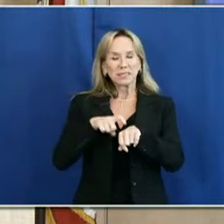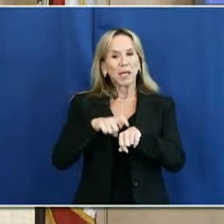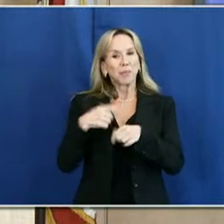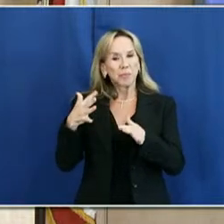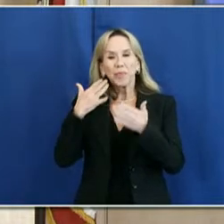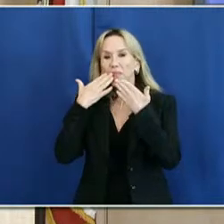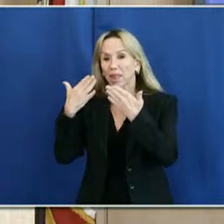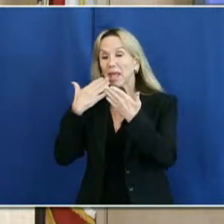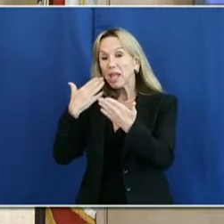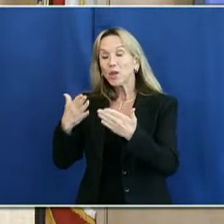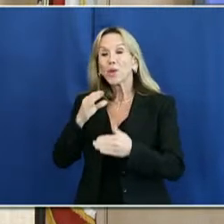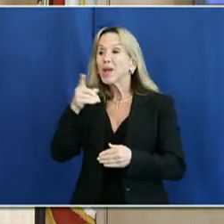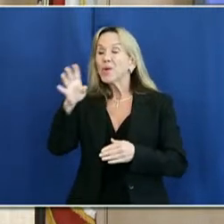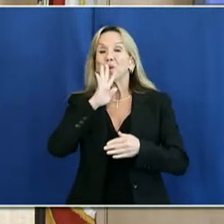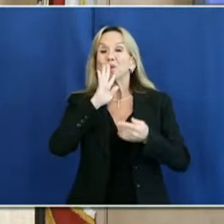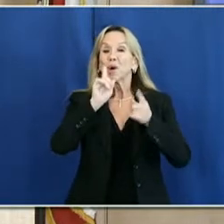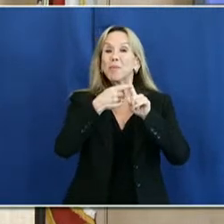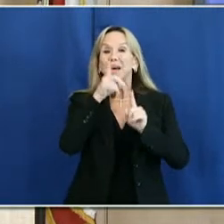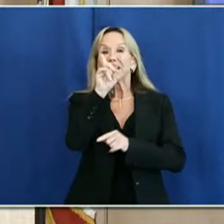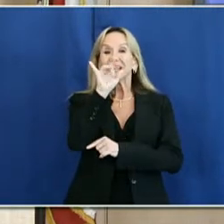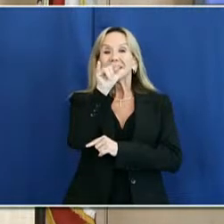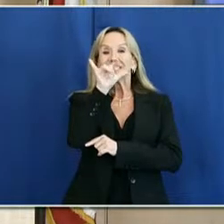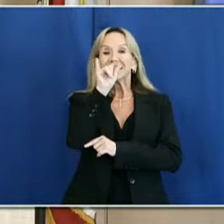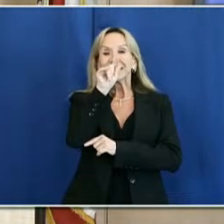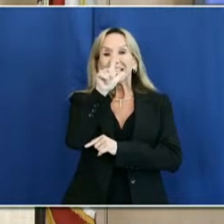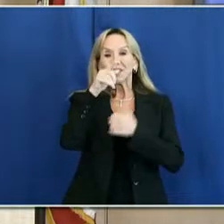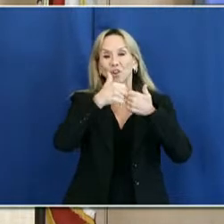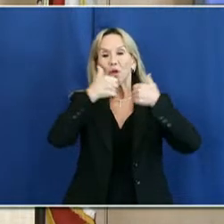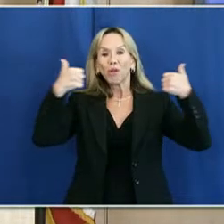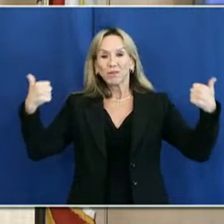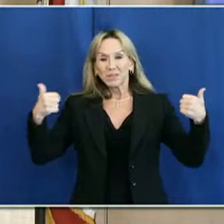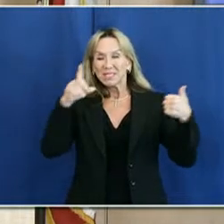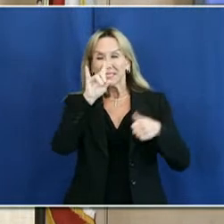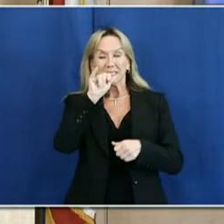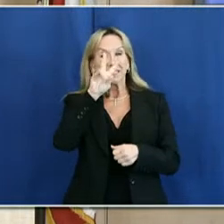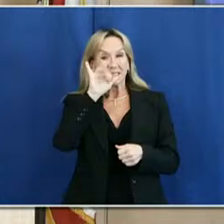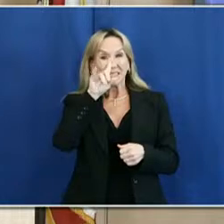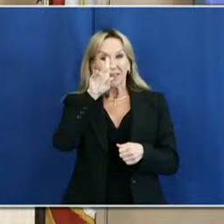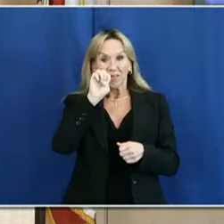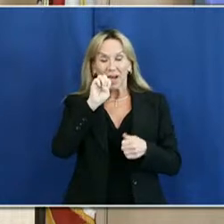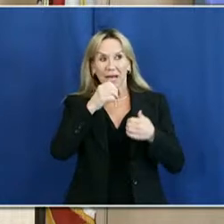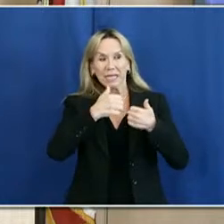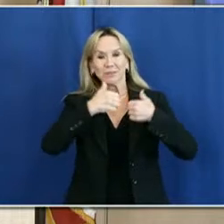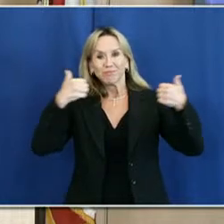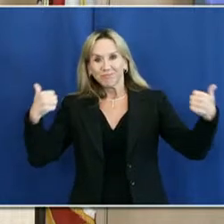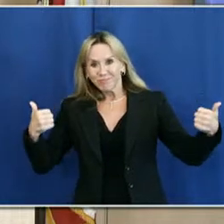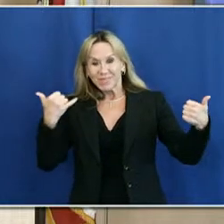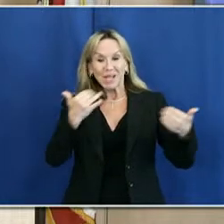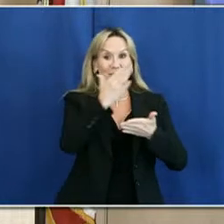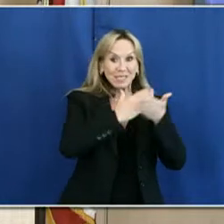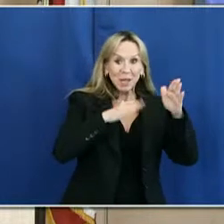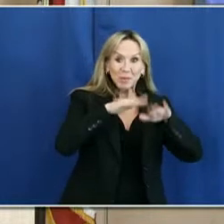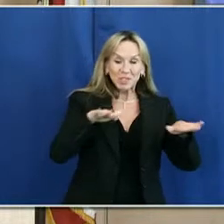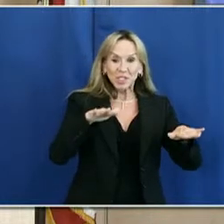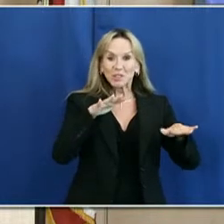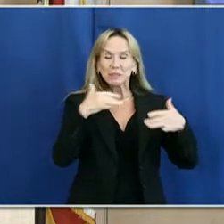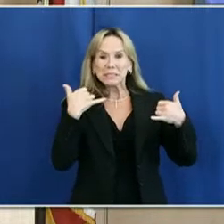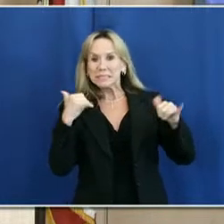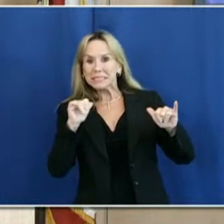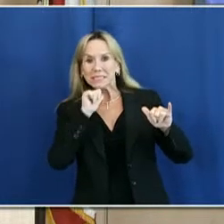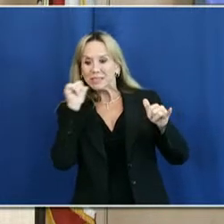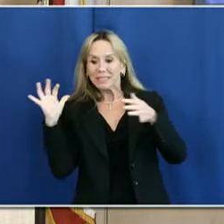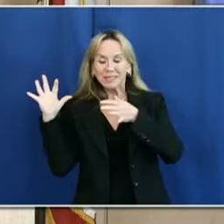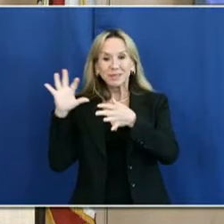Just in reference to the digital divide, the $2 million that Supervisor Fletcher had mentioned, you know, we have a number of children that are still not